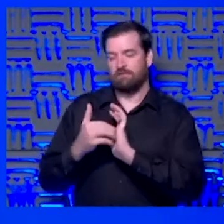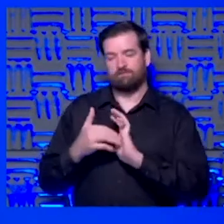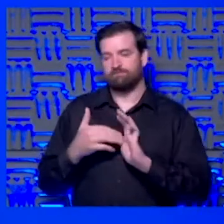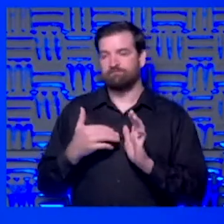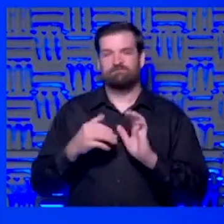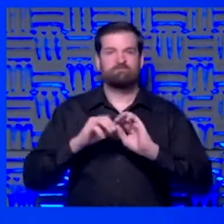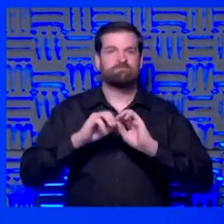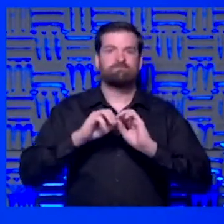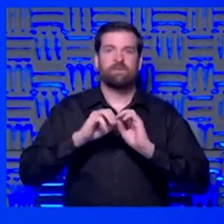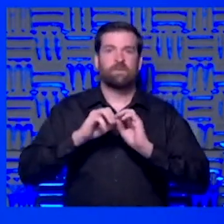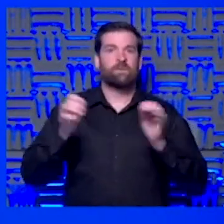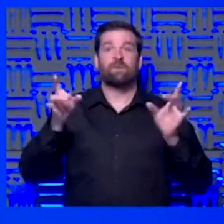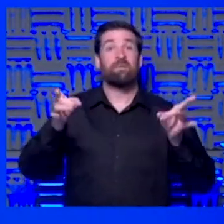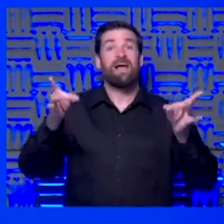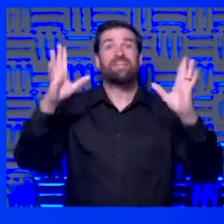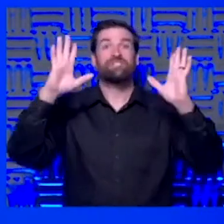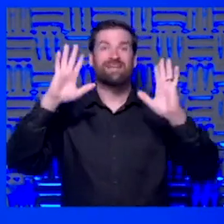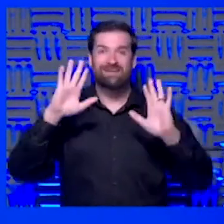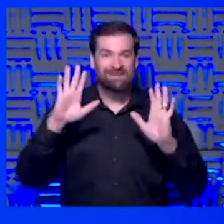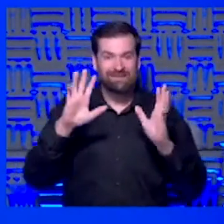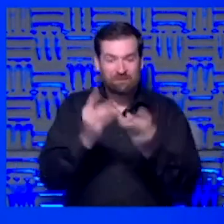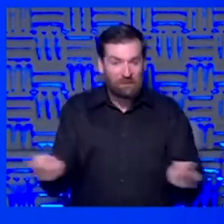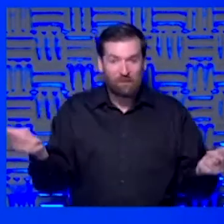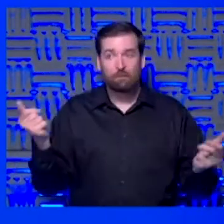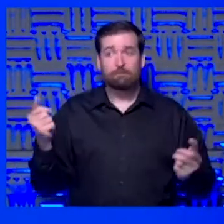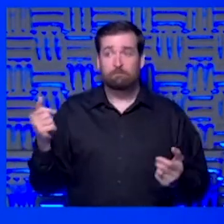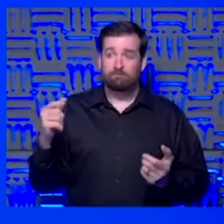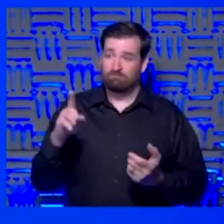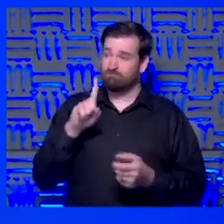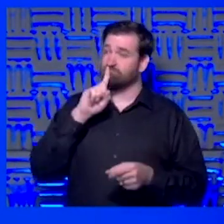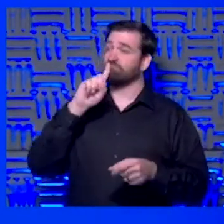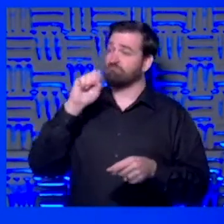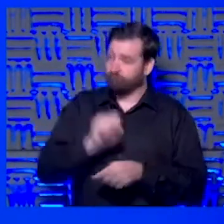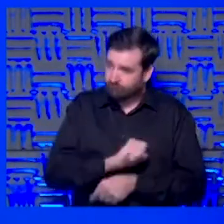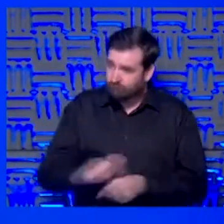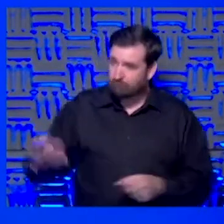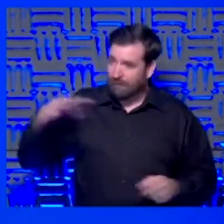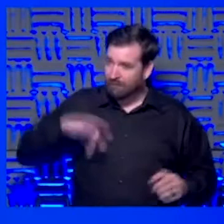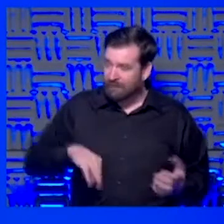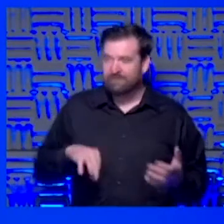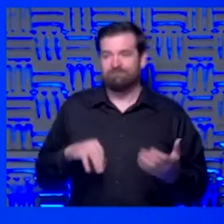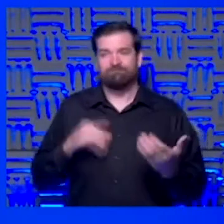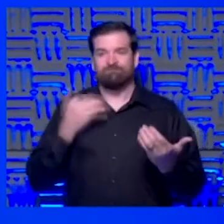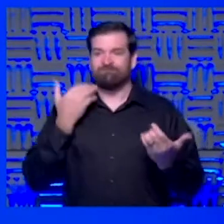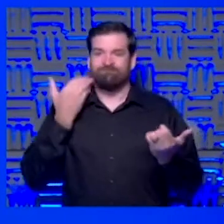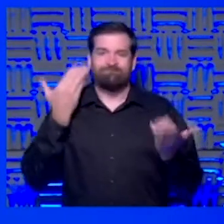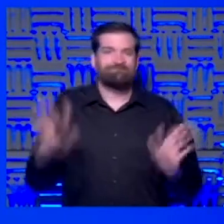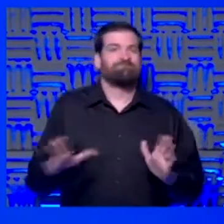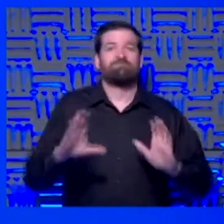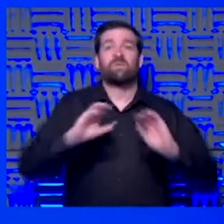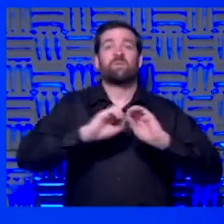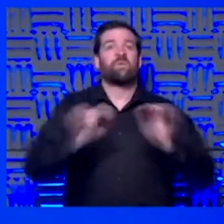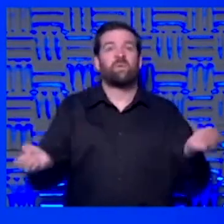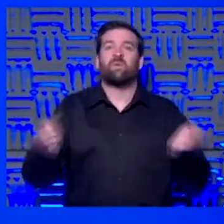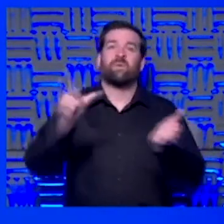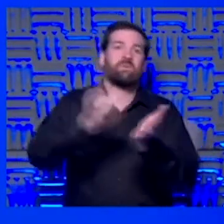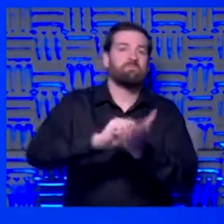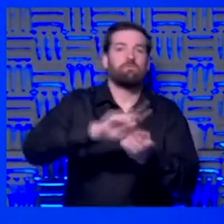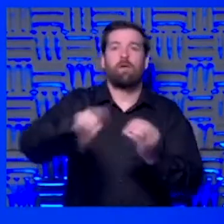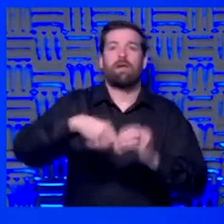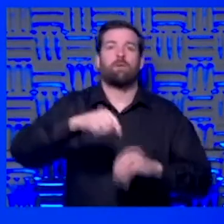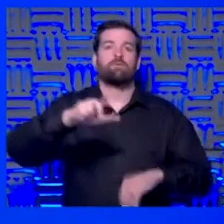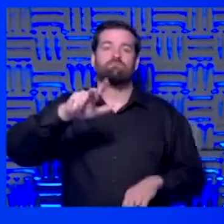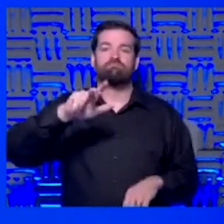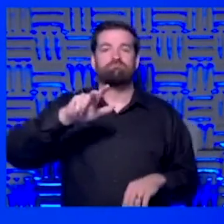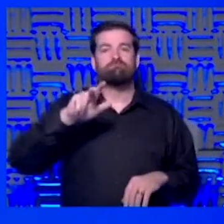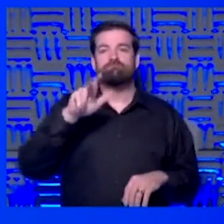no magic bullet. I don't know that it would offer real benefit. There certainly has not been anything published on inhaled types of things